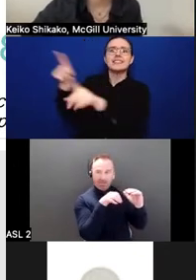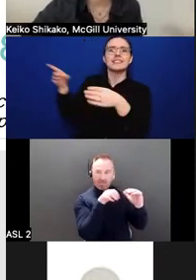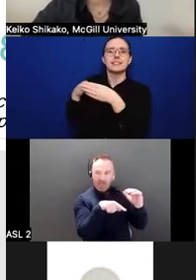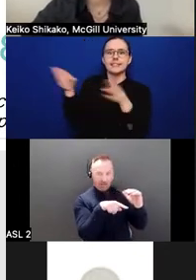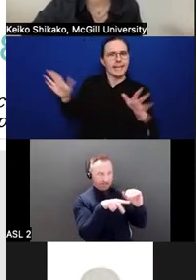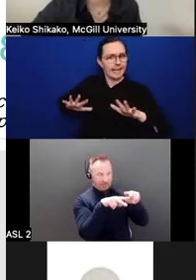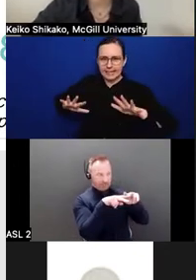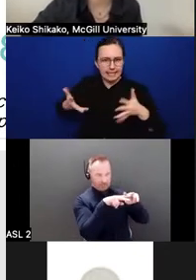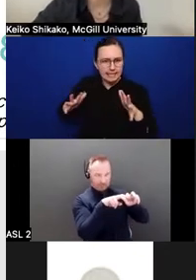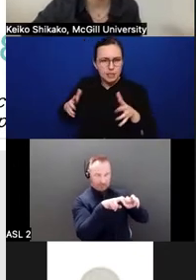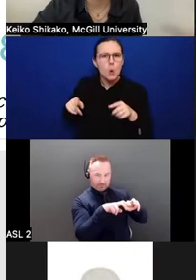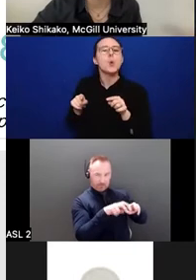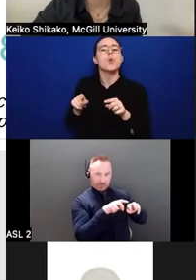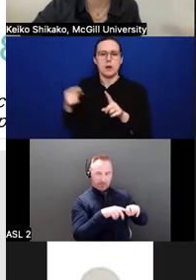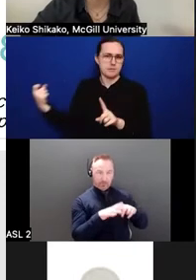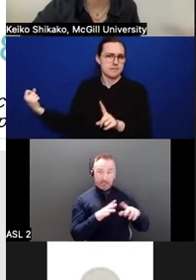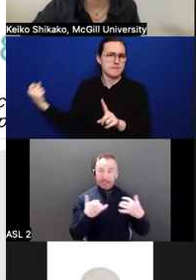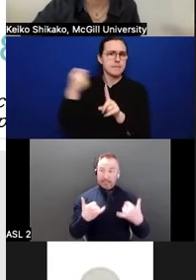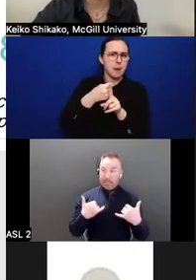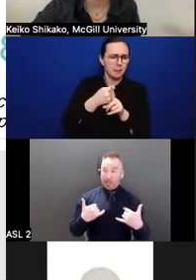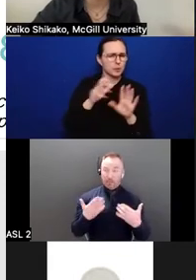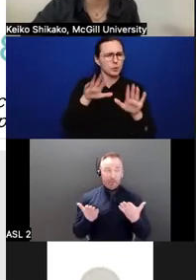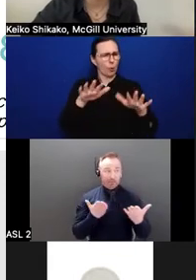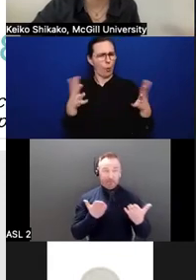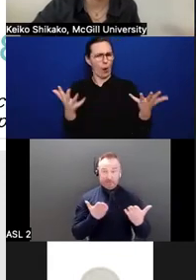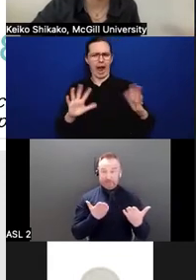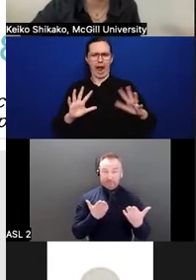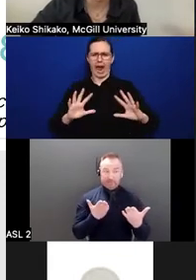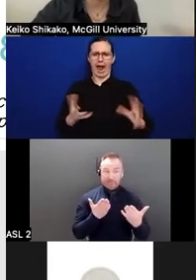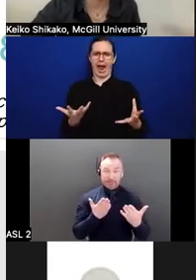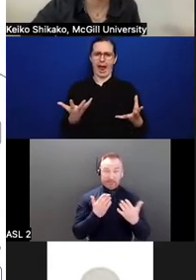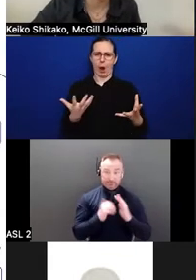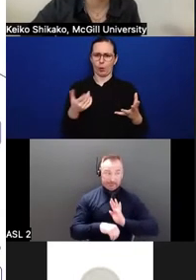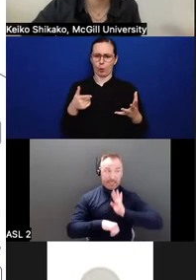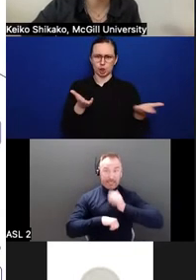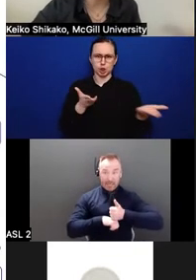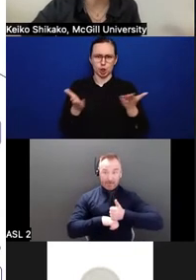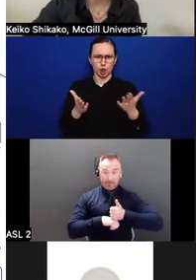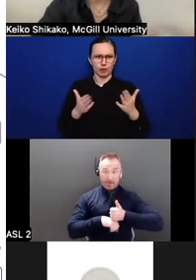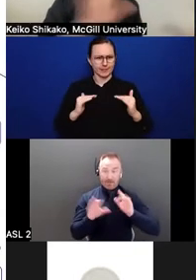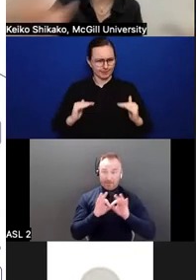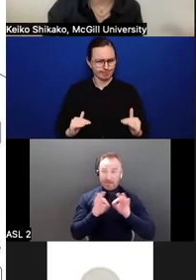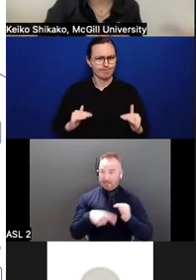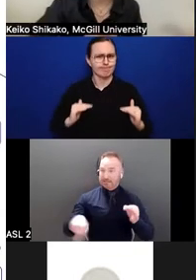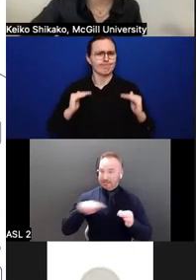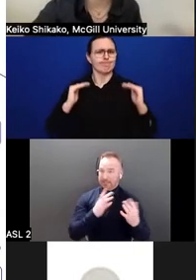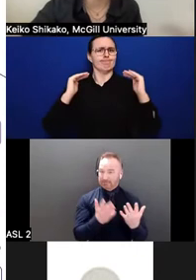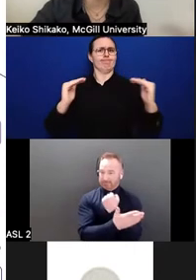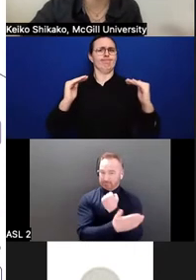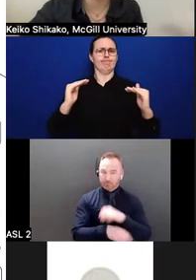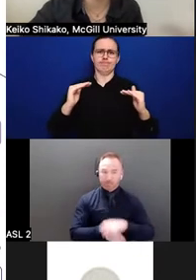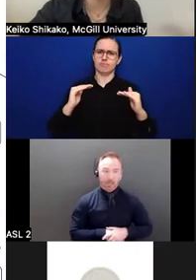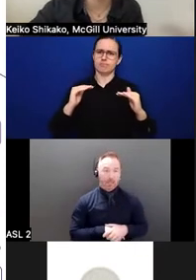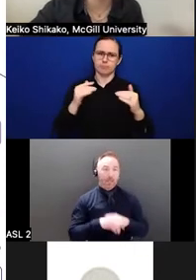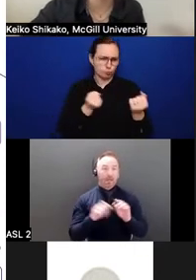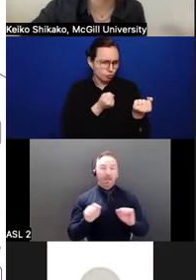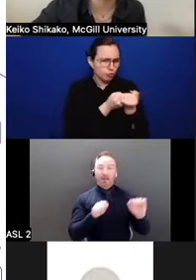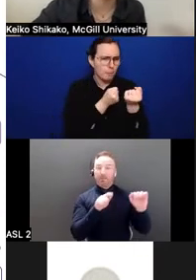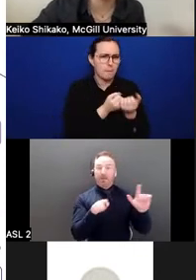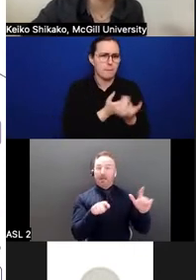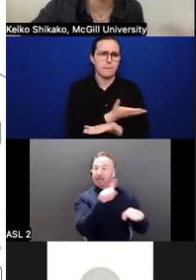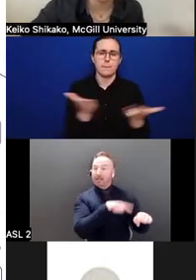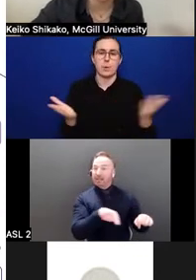now restore services and make sure that those families are being attended to. There was a big team involved in this